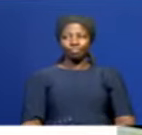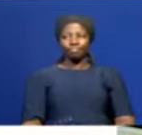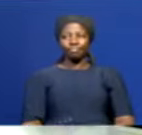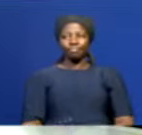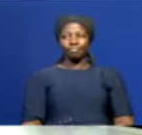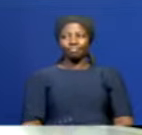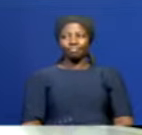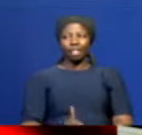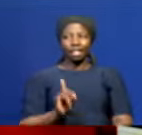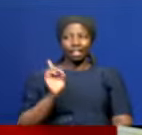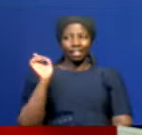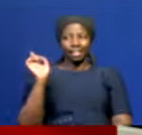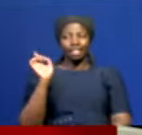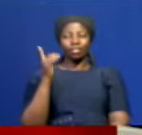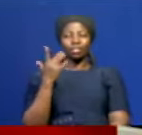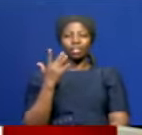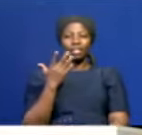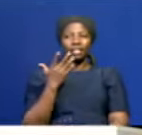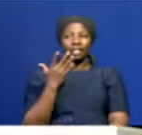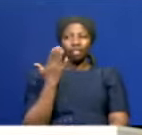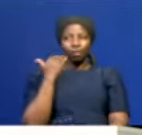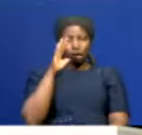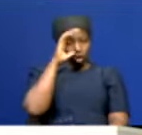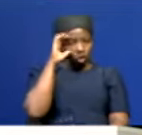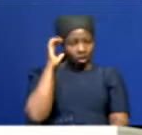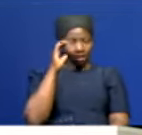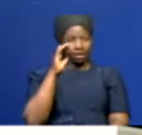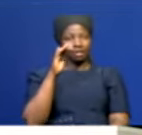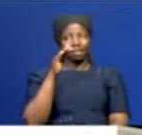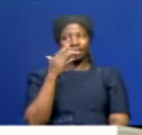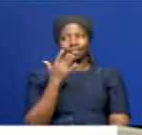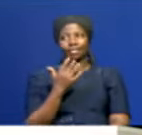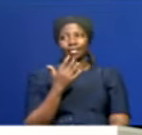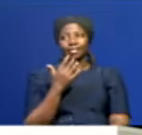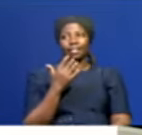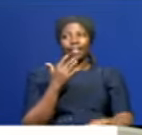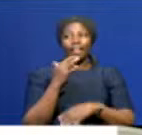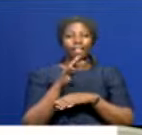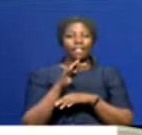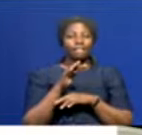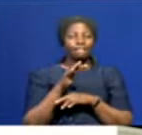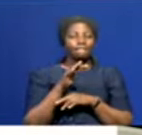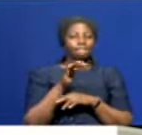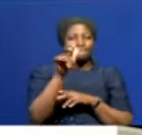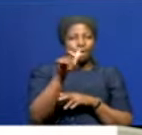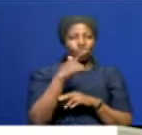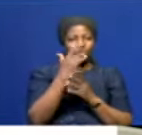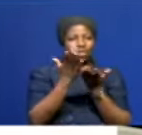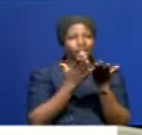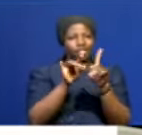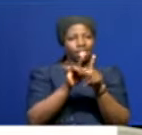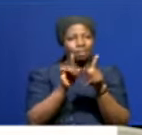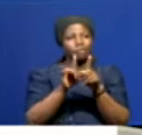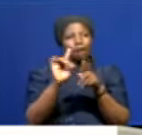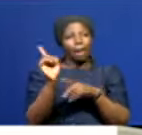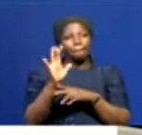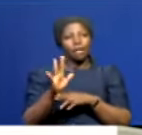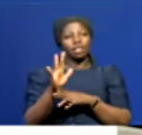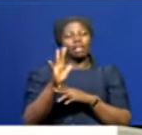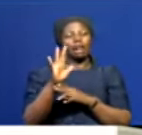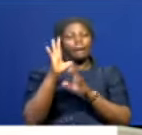He was a veteran coast politician who served as a minister in President Daniel Arap Moi's administration. This